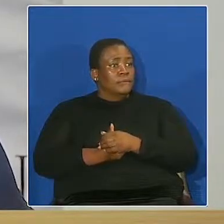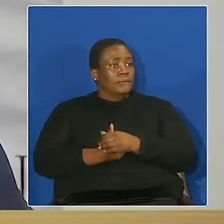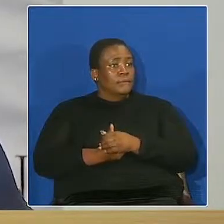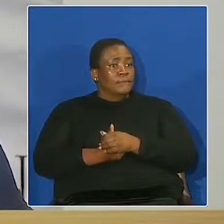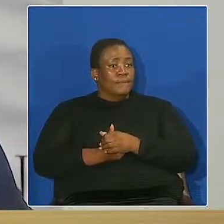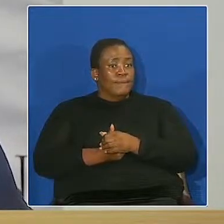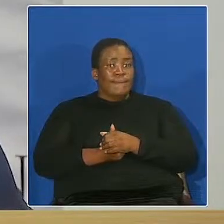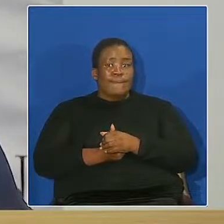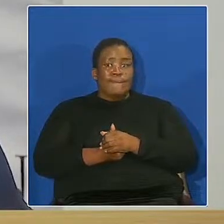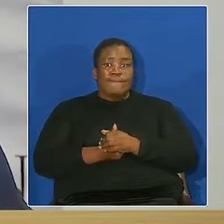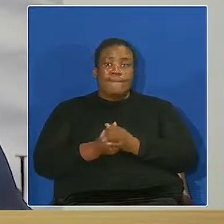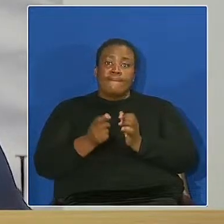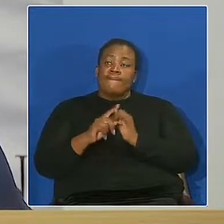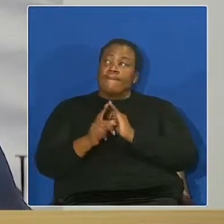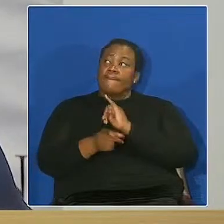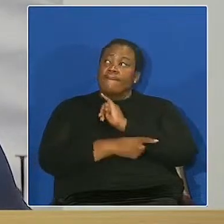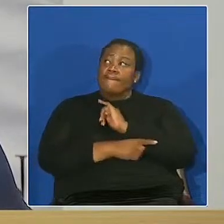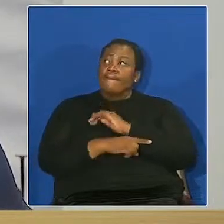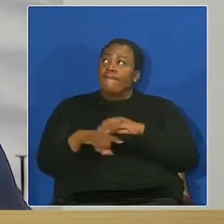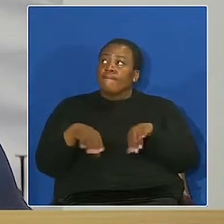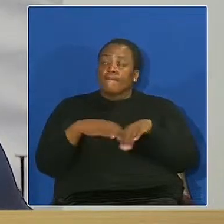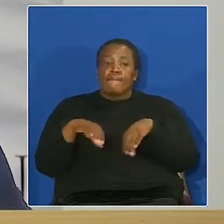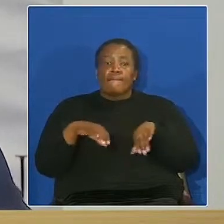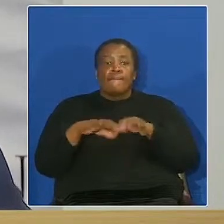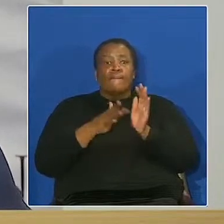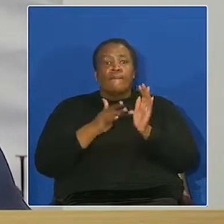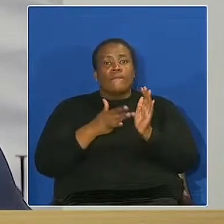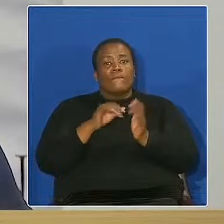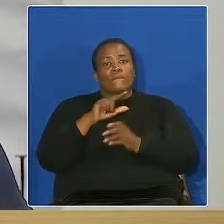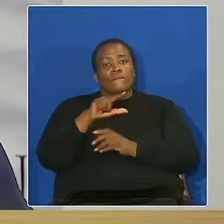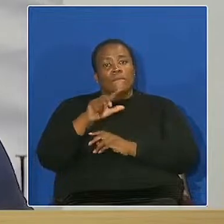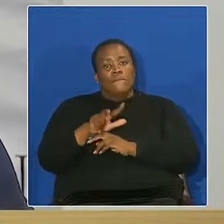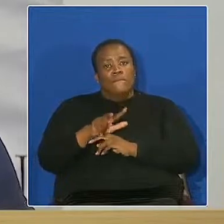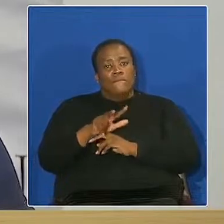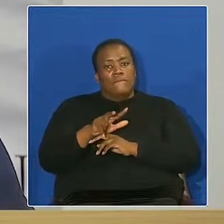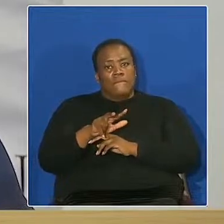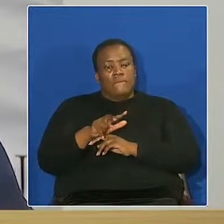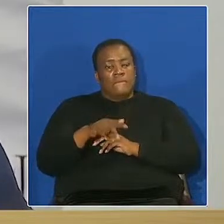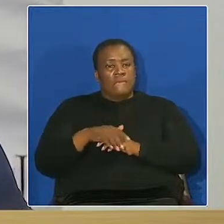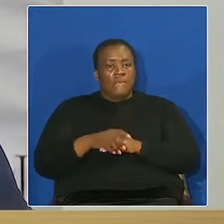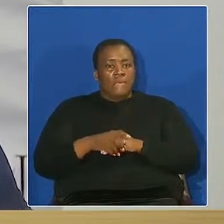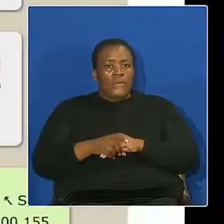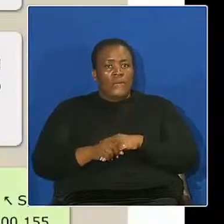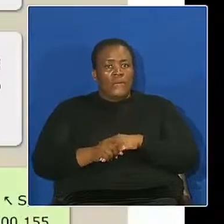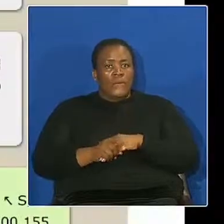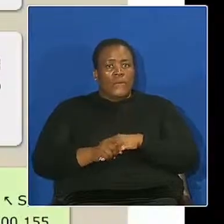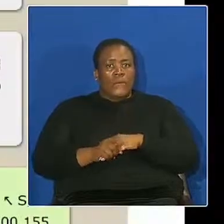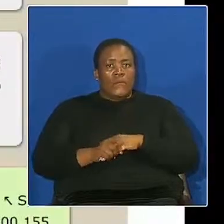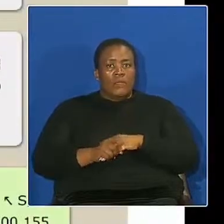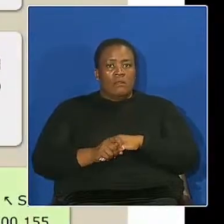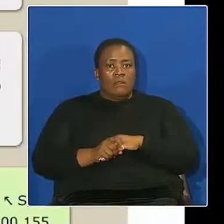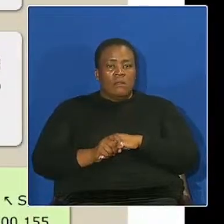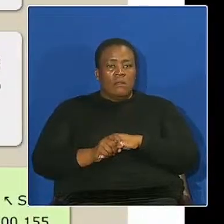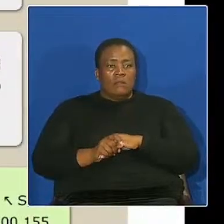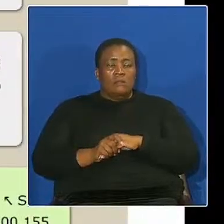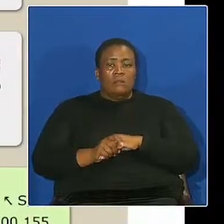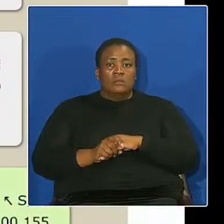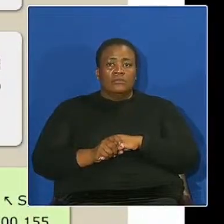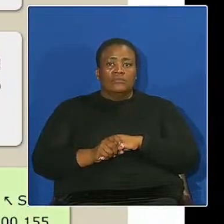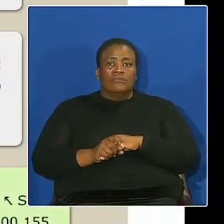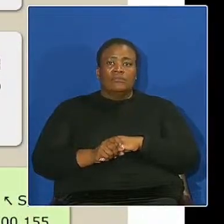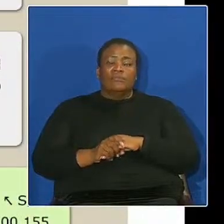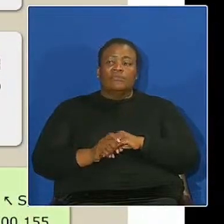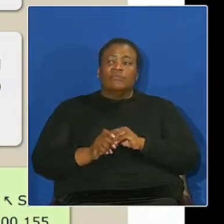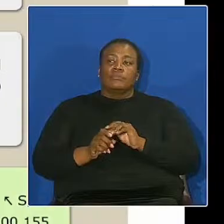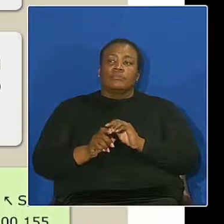Then the last activity on page 78, it's the call by Mr. Matlala